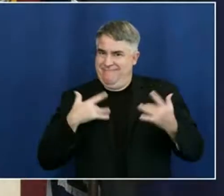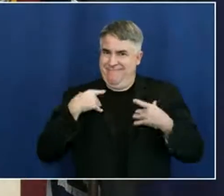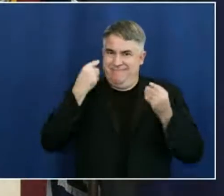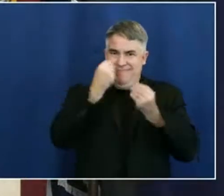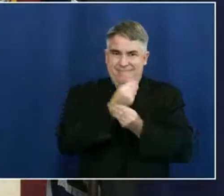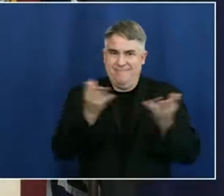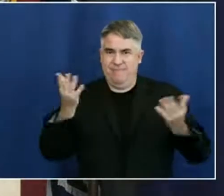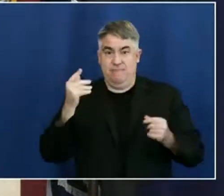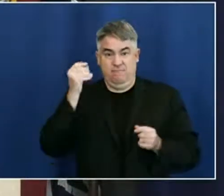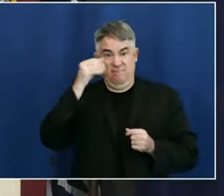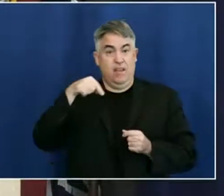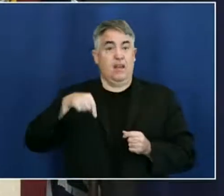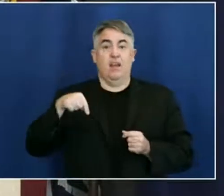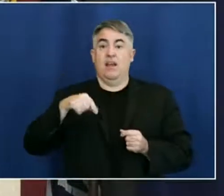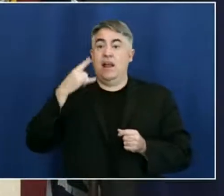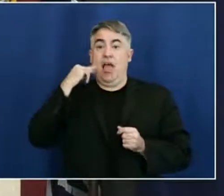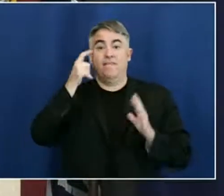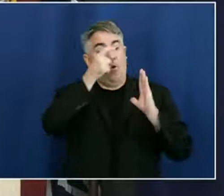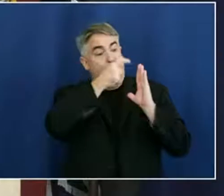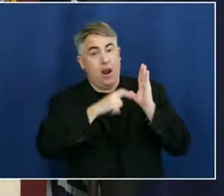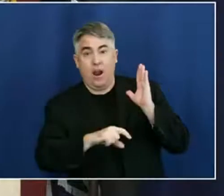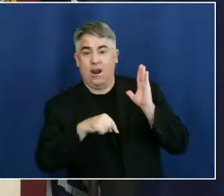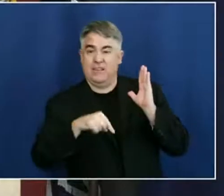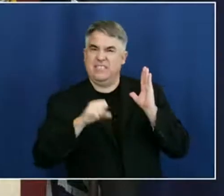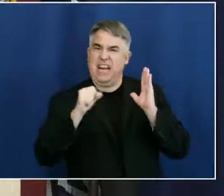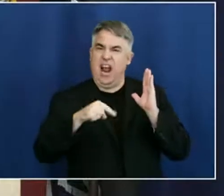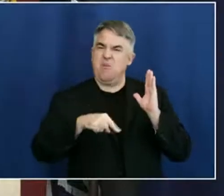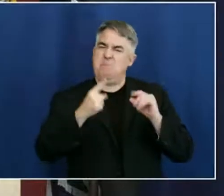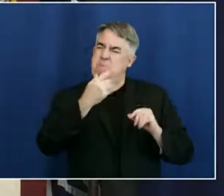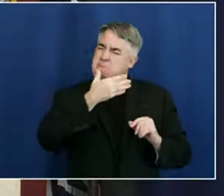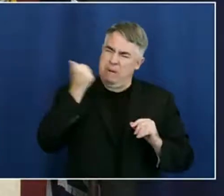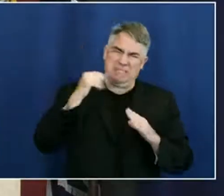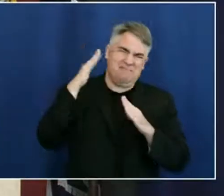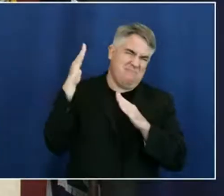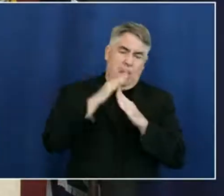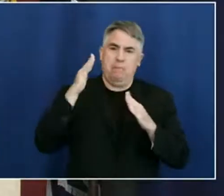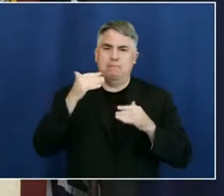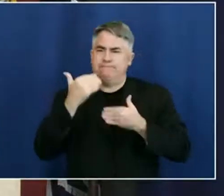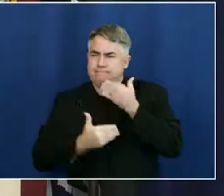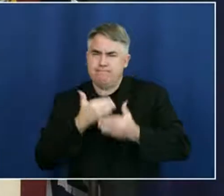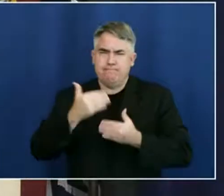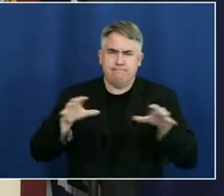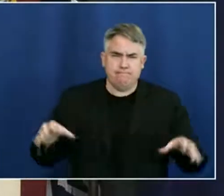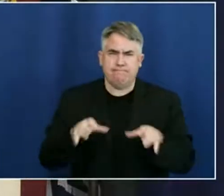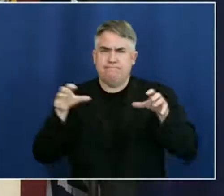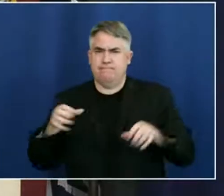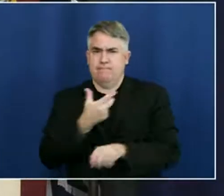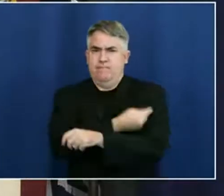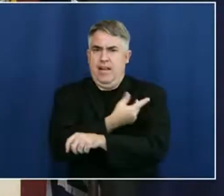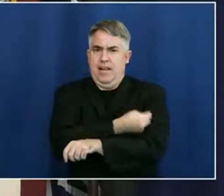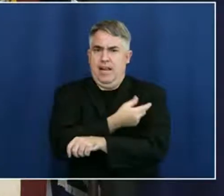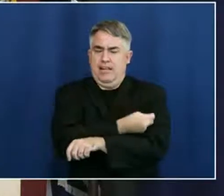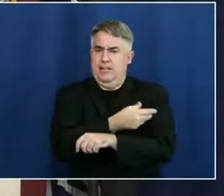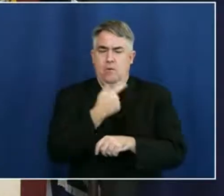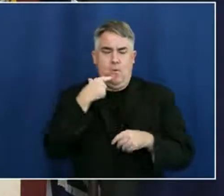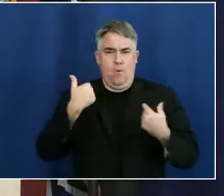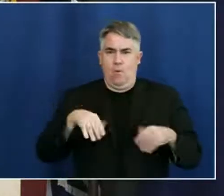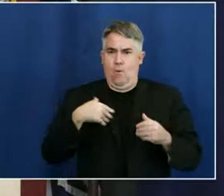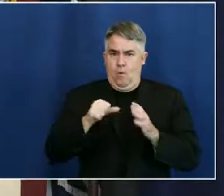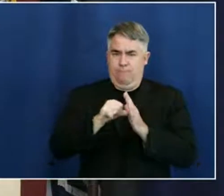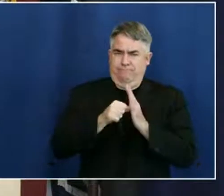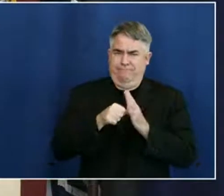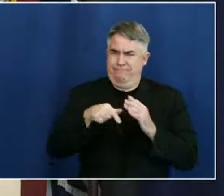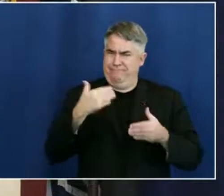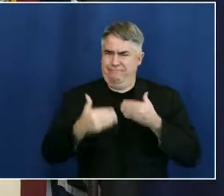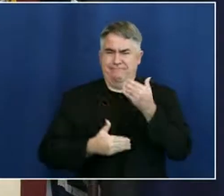the entire state. Our goal was to move swiftly to get as many vaccines in arms as quickly as possible. We were pleased to welcome Governor Newsom